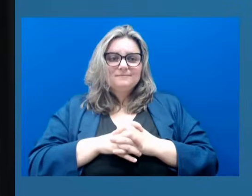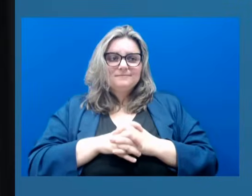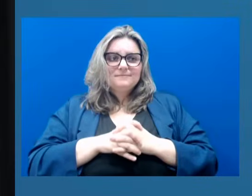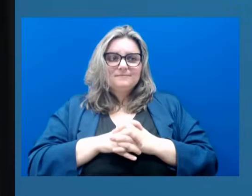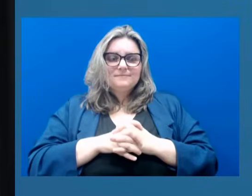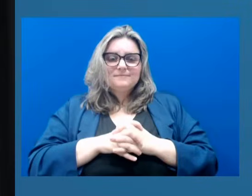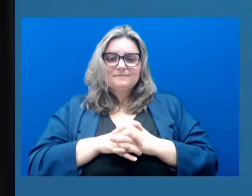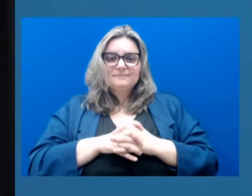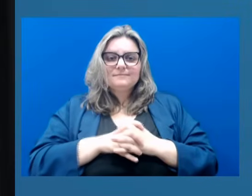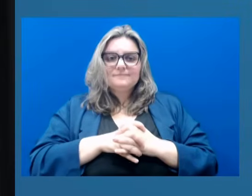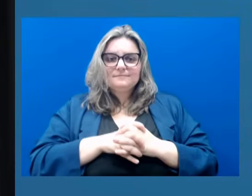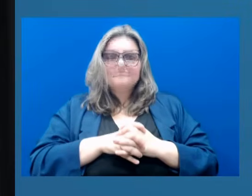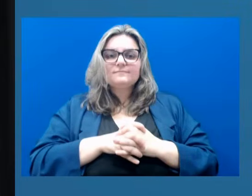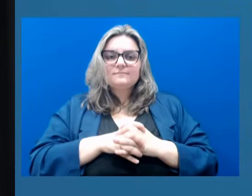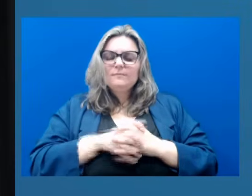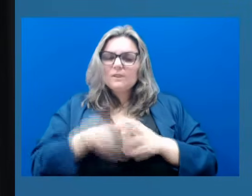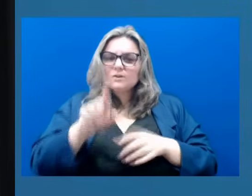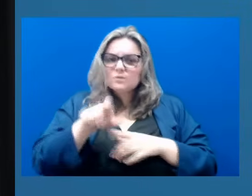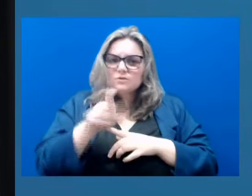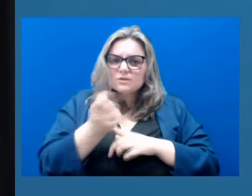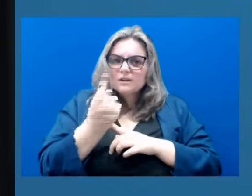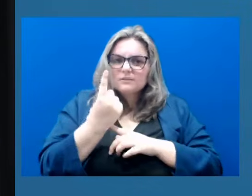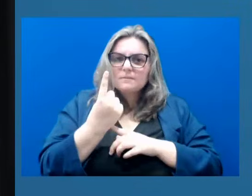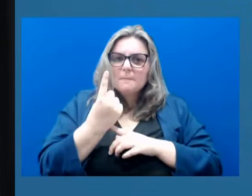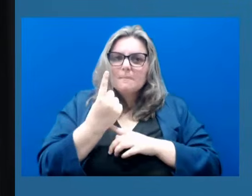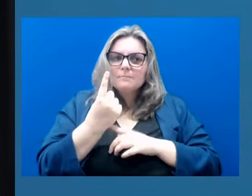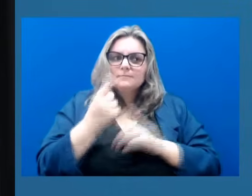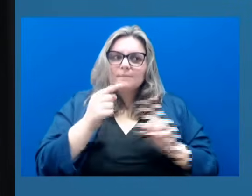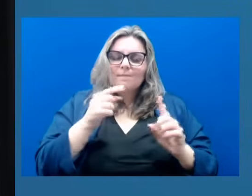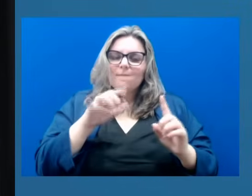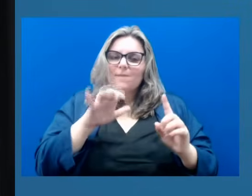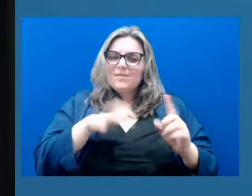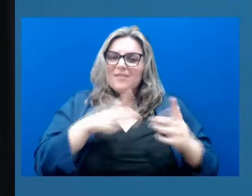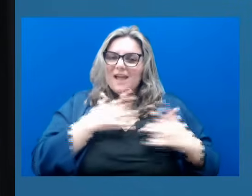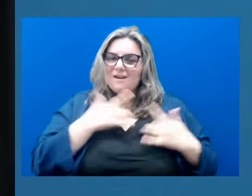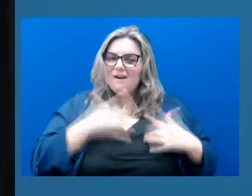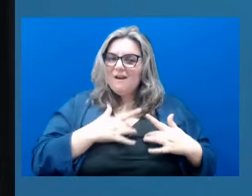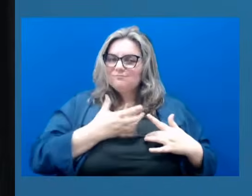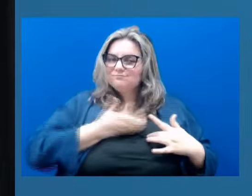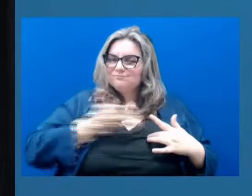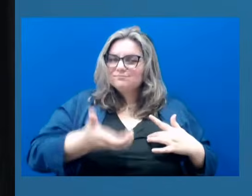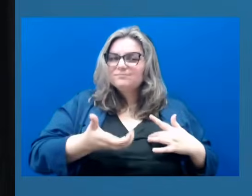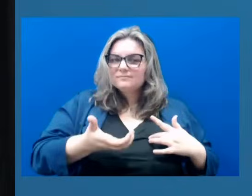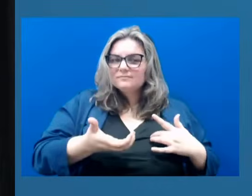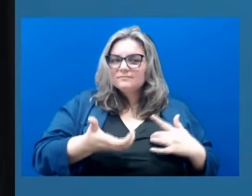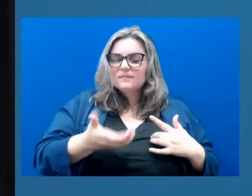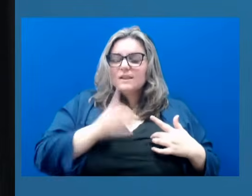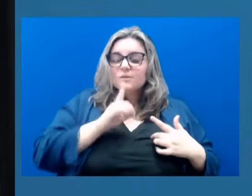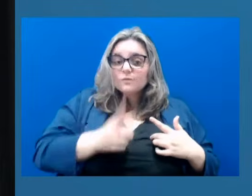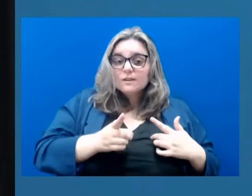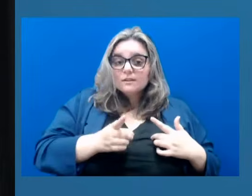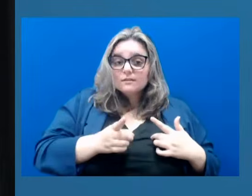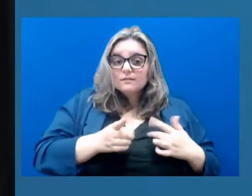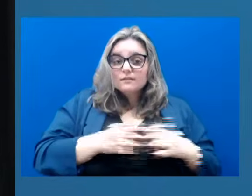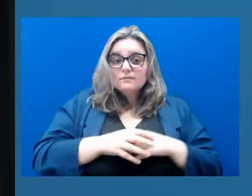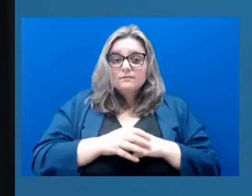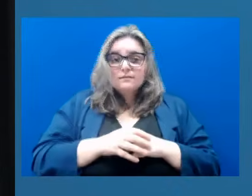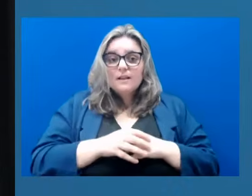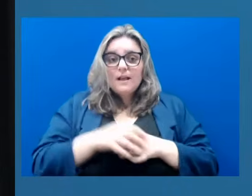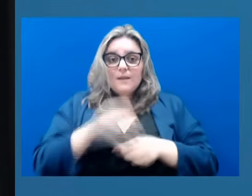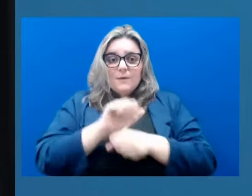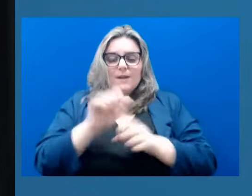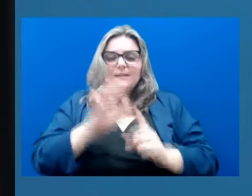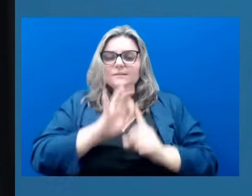And you should understand that heart on the sleeve, the tears are real, right? And the work, especially during this Black History